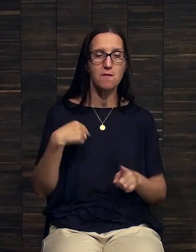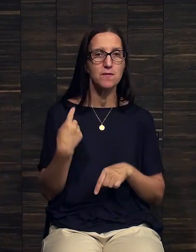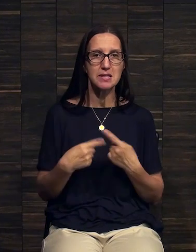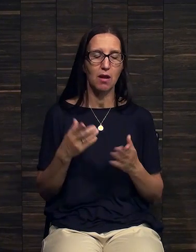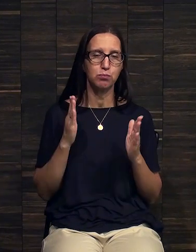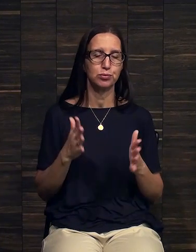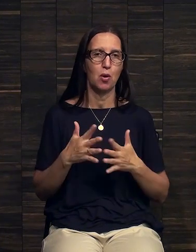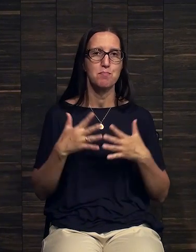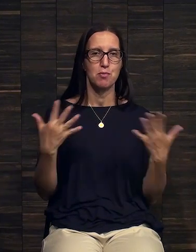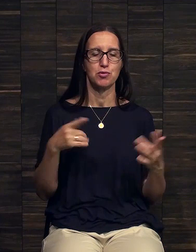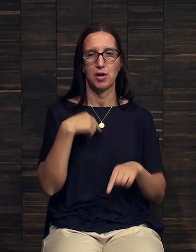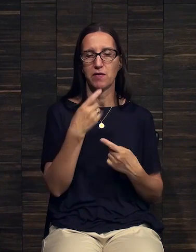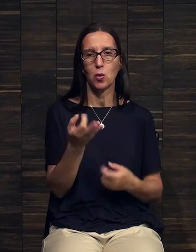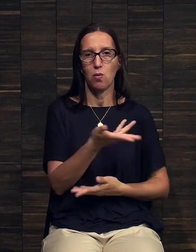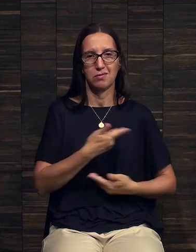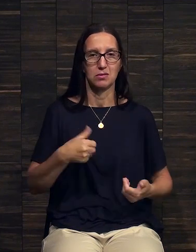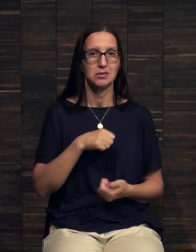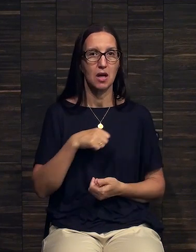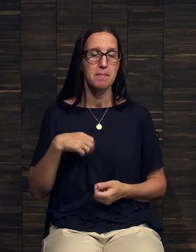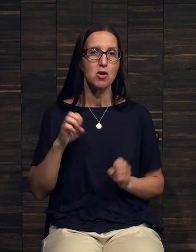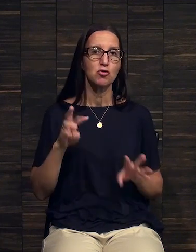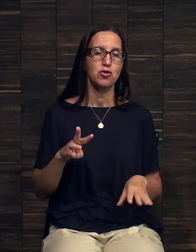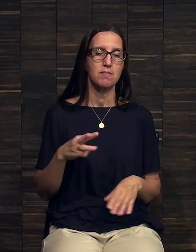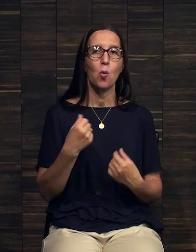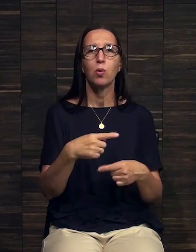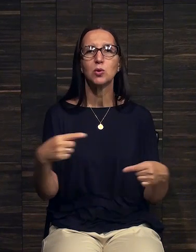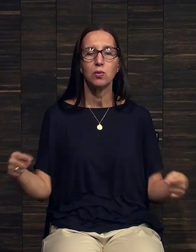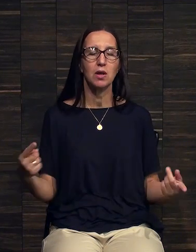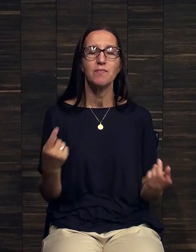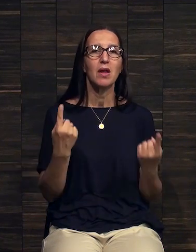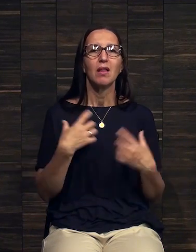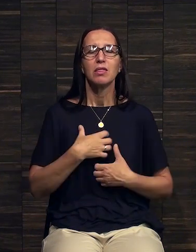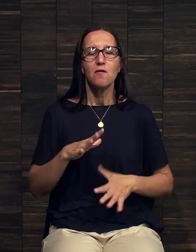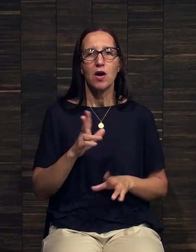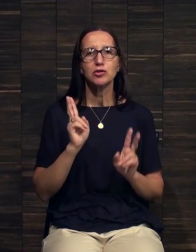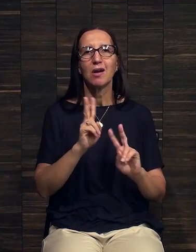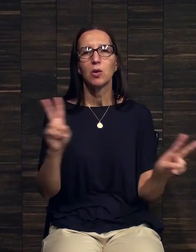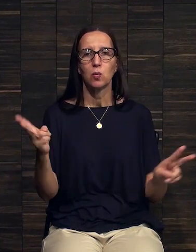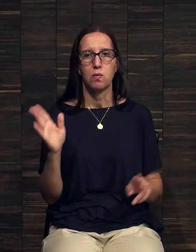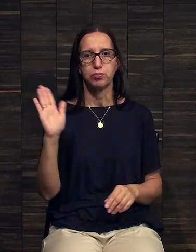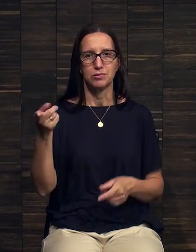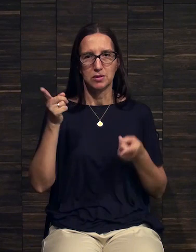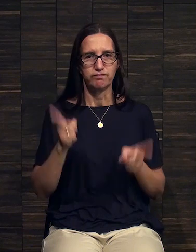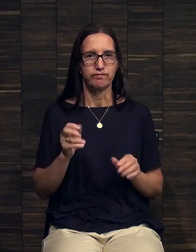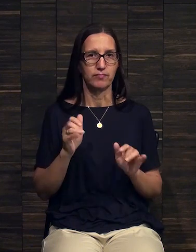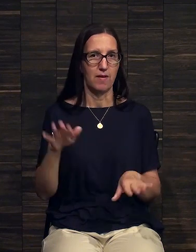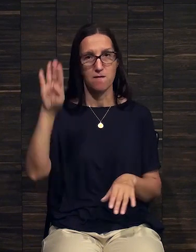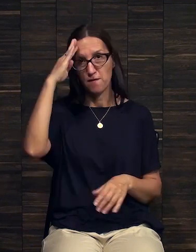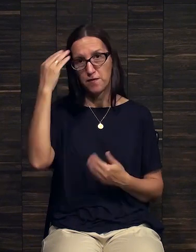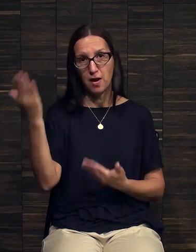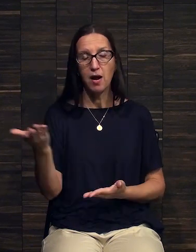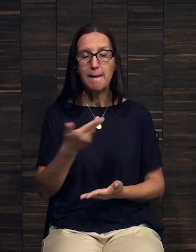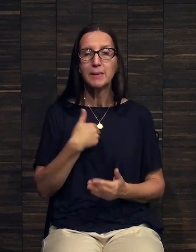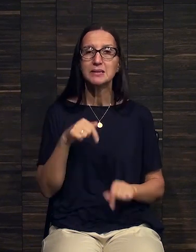are a proletariat. And so this is more about ourselves rather than others. And it doesn't matter who the